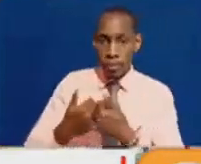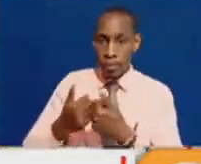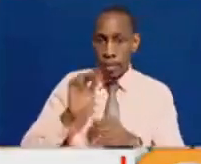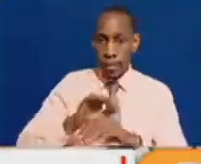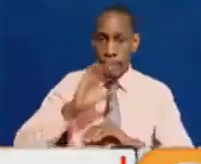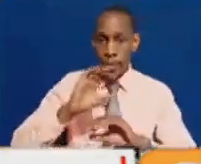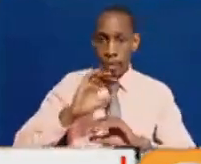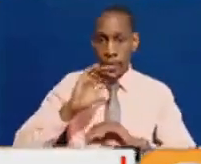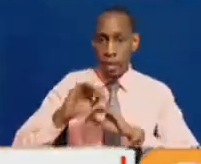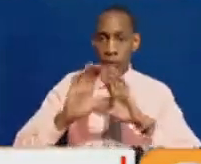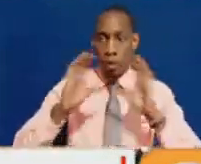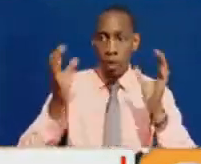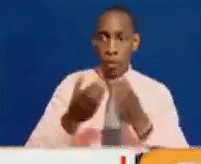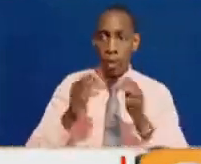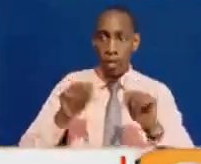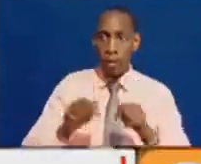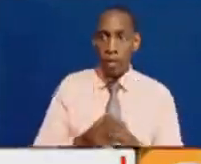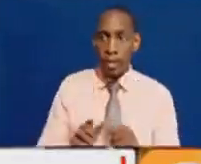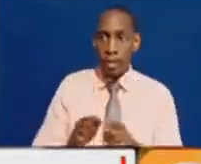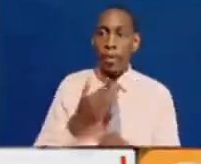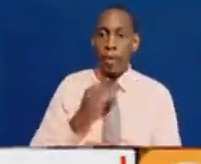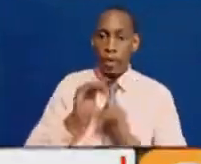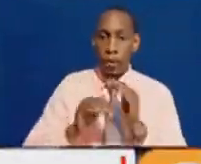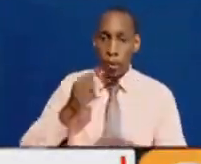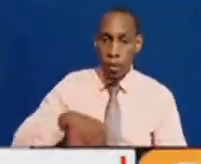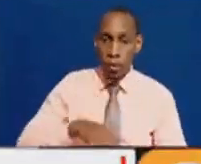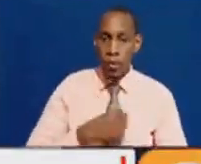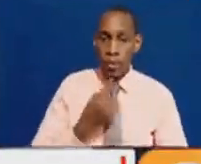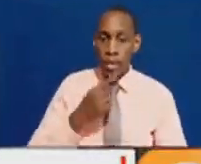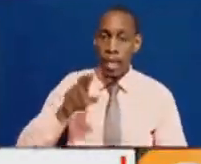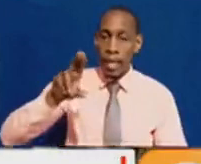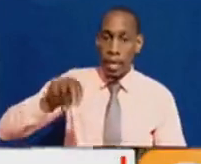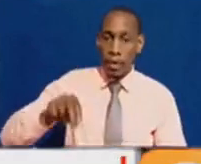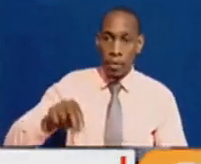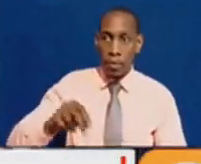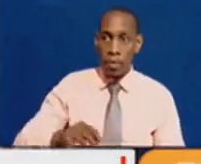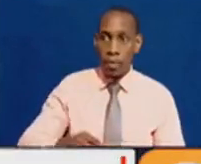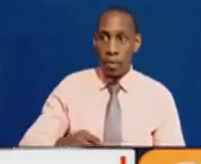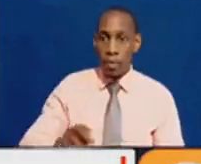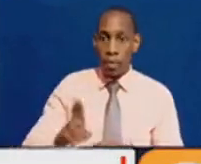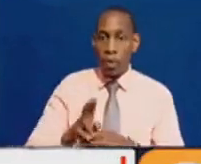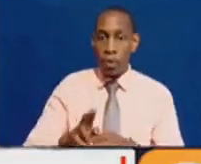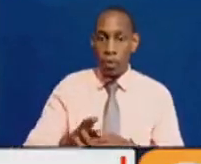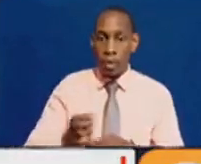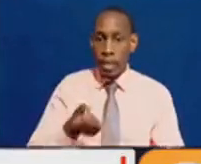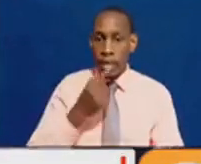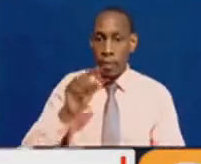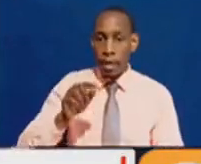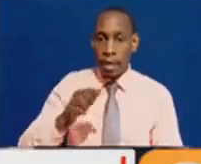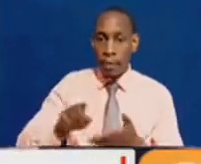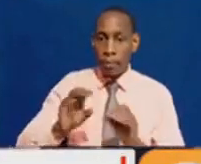whole globe today. I want all of us to say no to doping, a big no